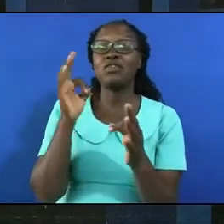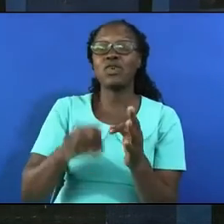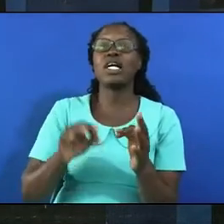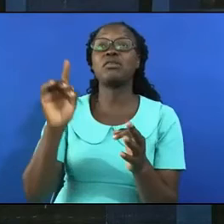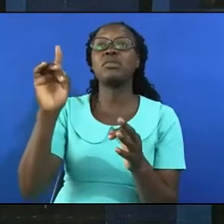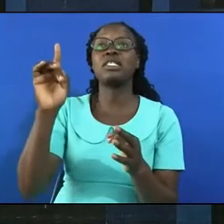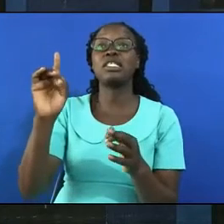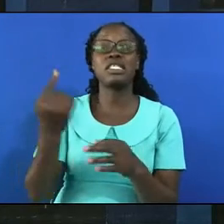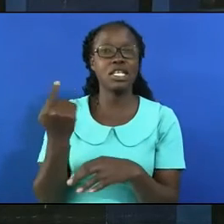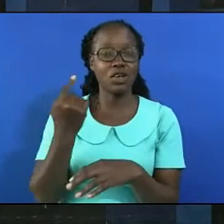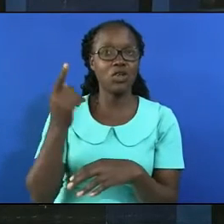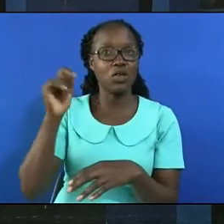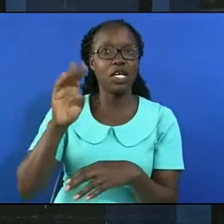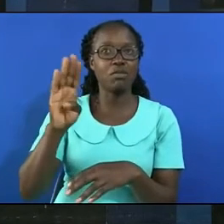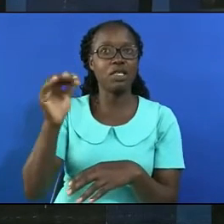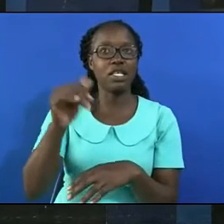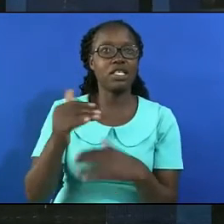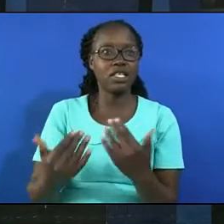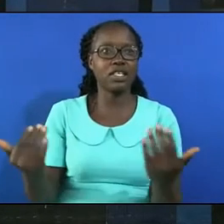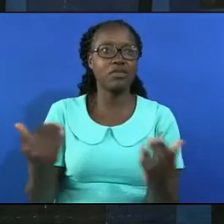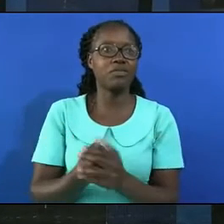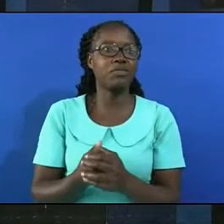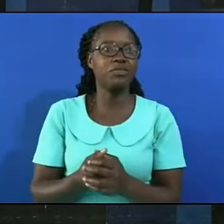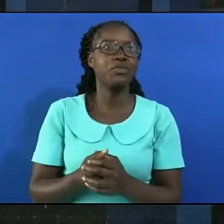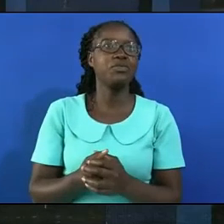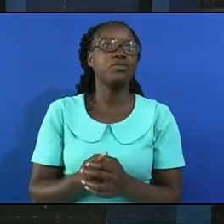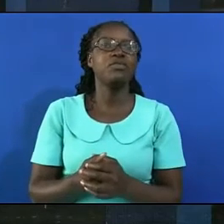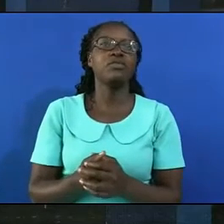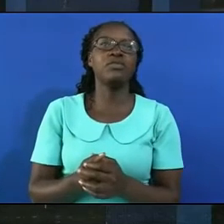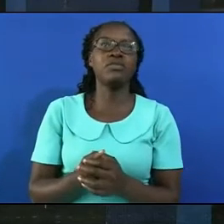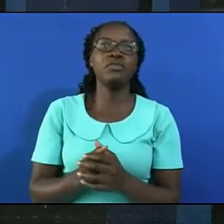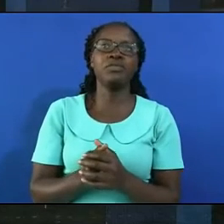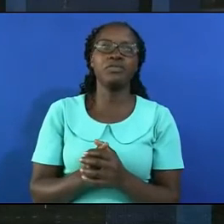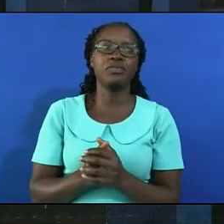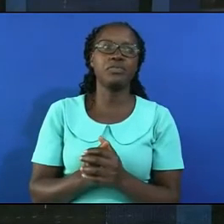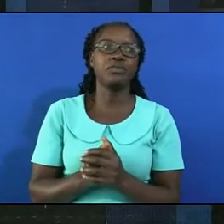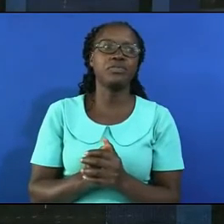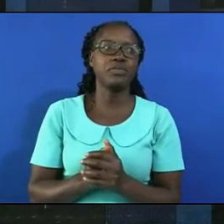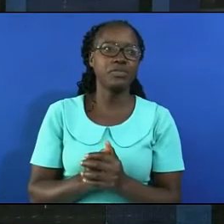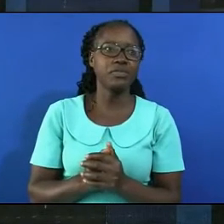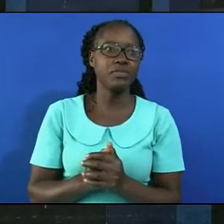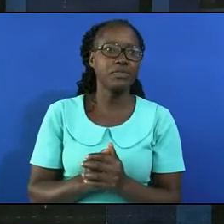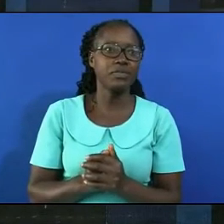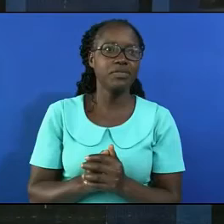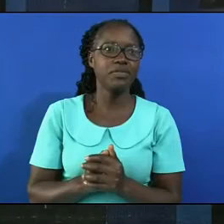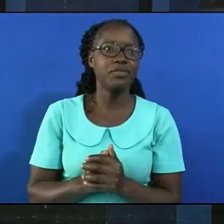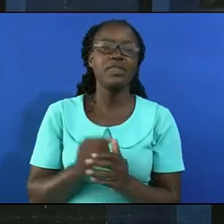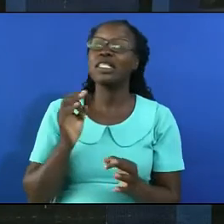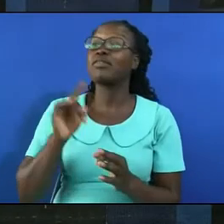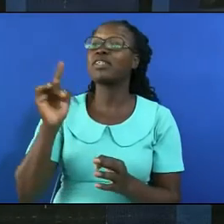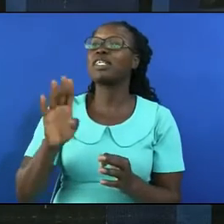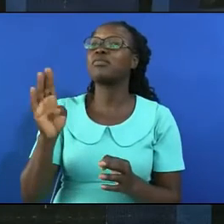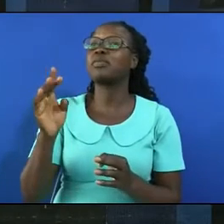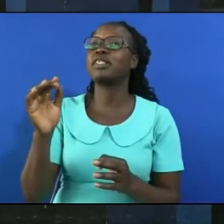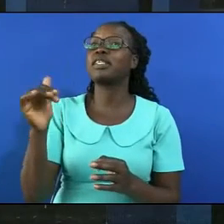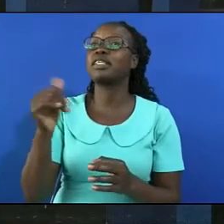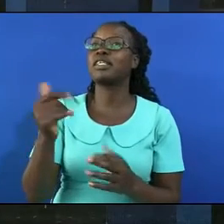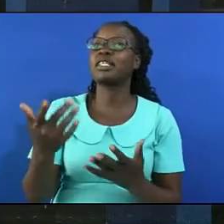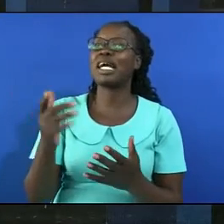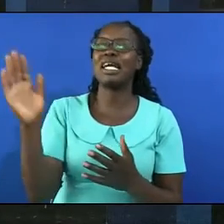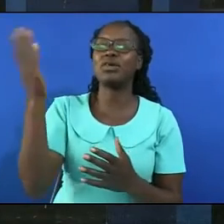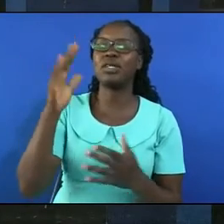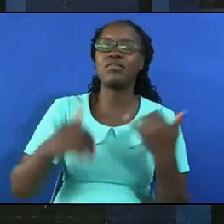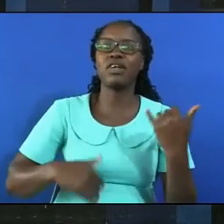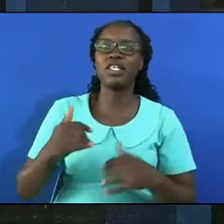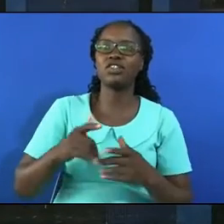be single, I can't hear you. If you can't be single, if you can't be single, you can't and won't